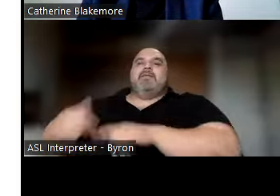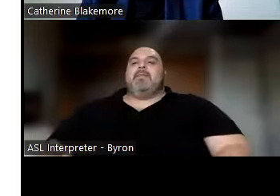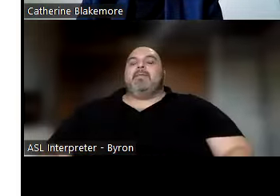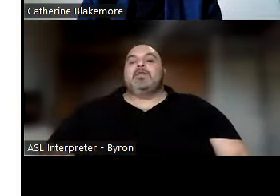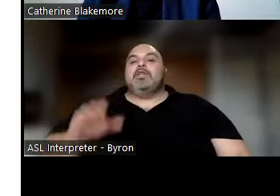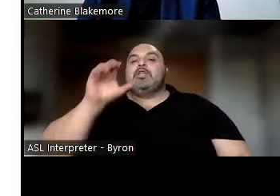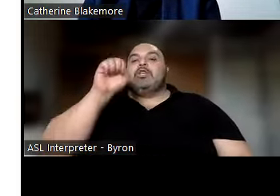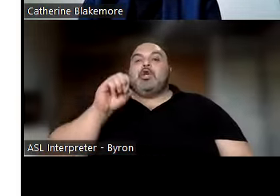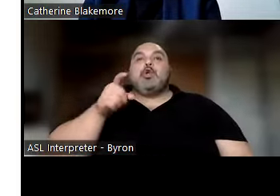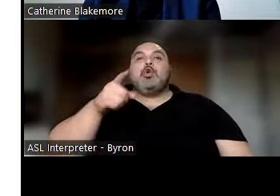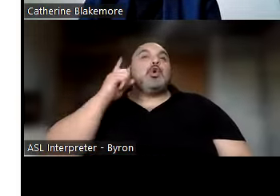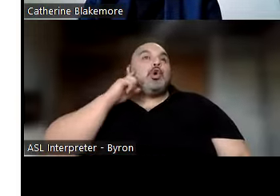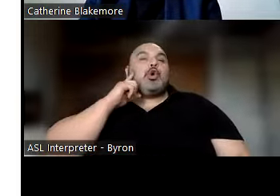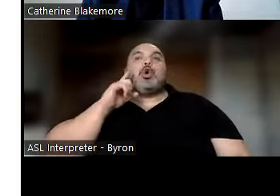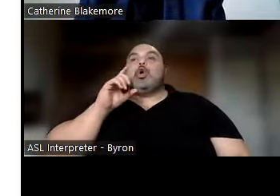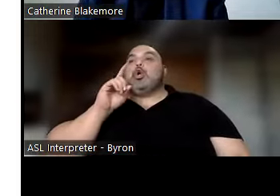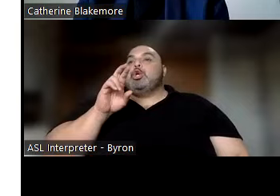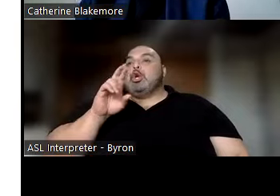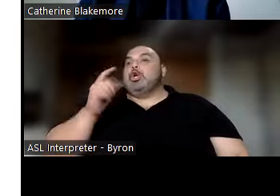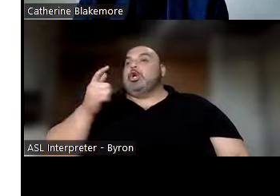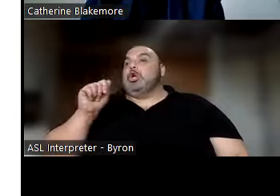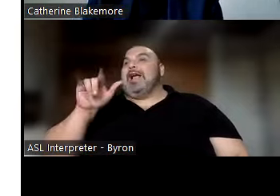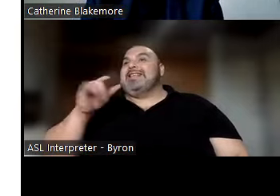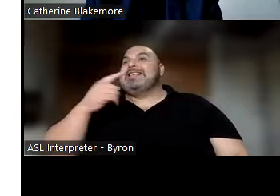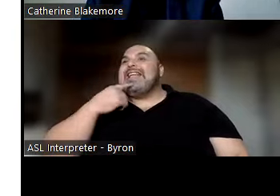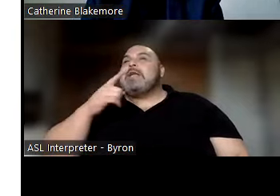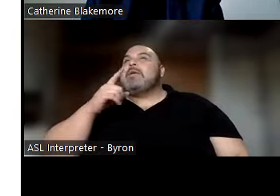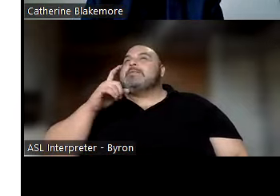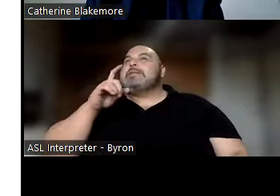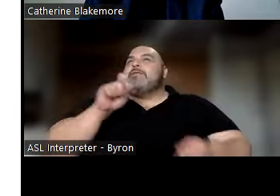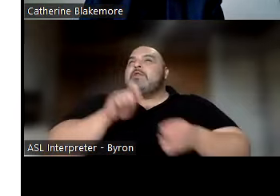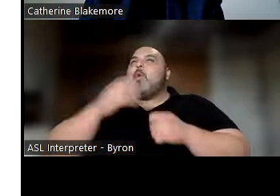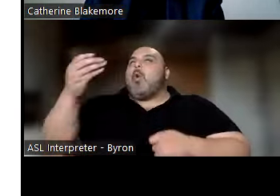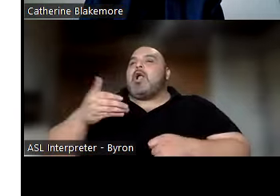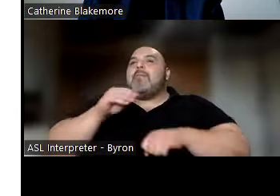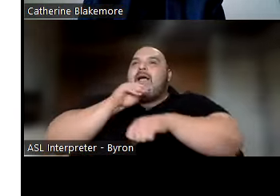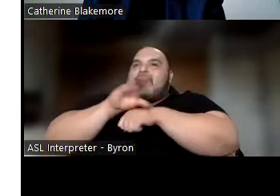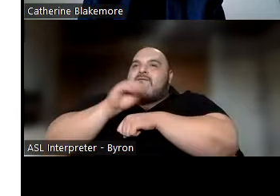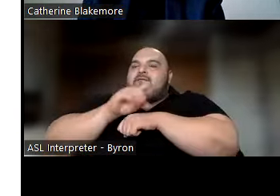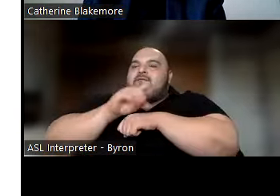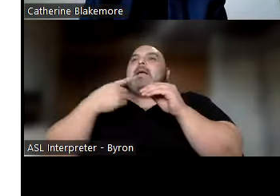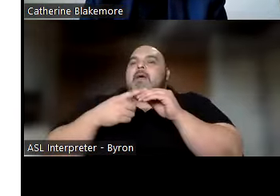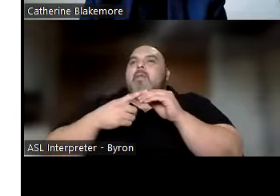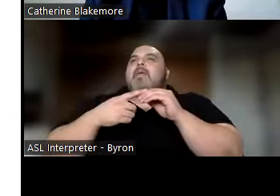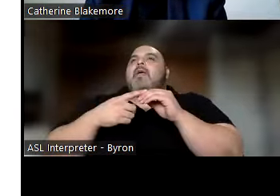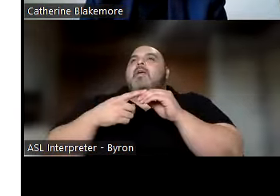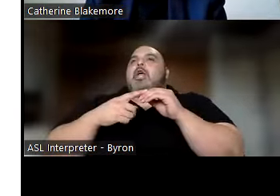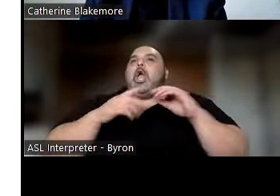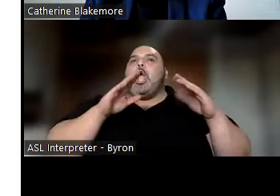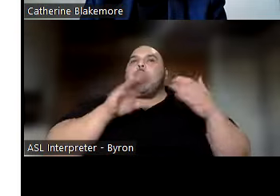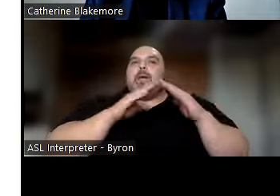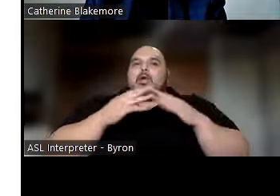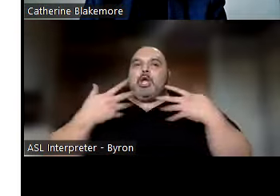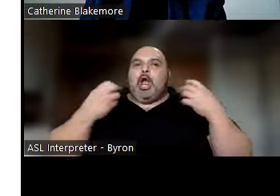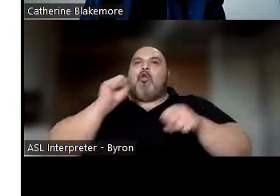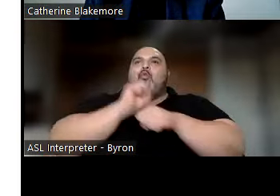So you heard Dr. Galley say he would specifically welcome our advice about the community health